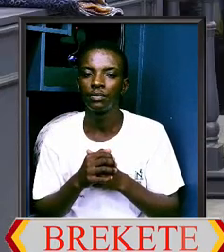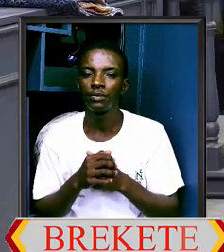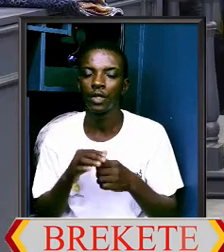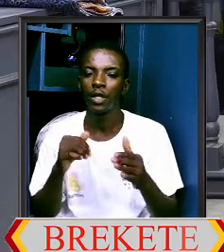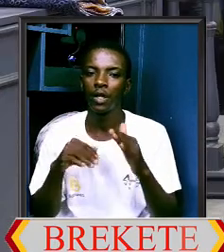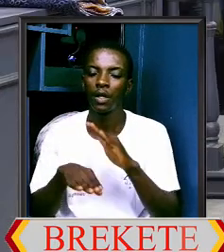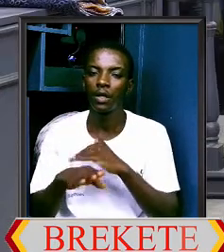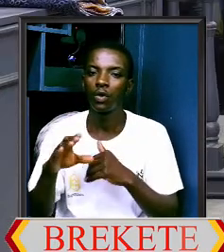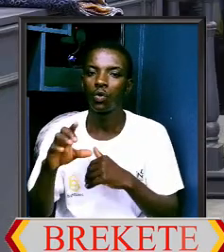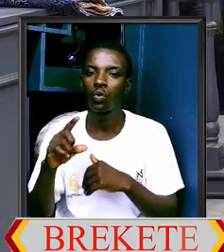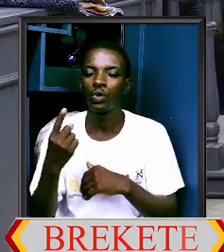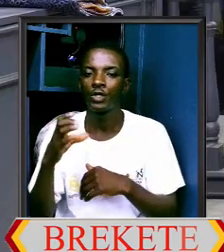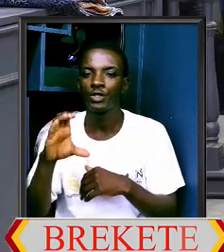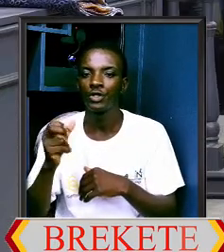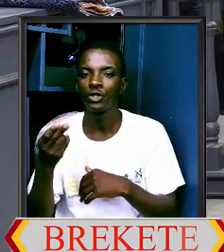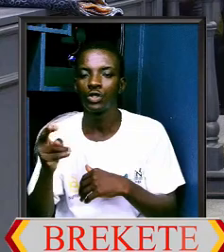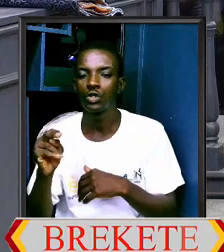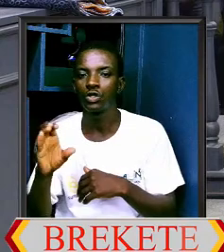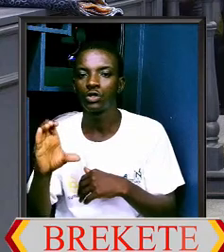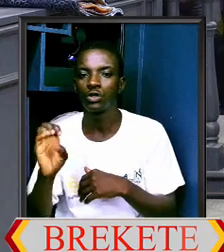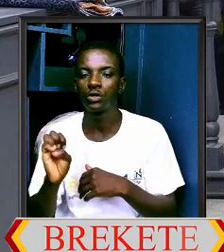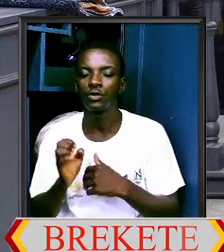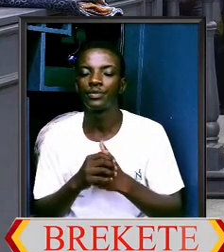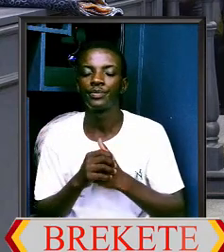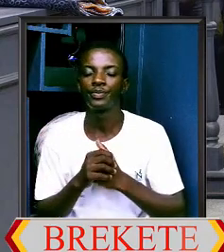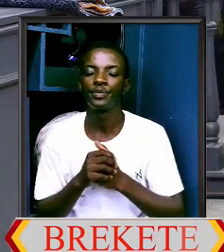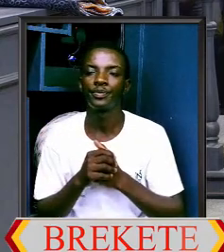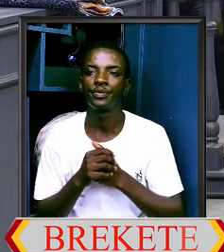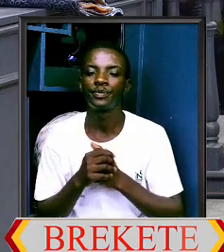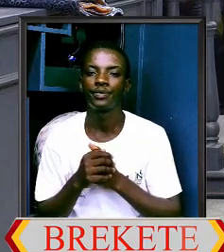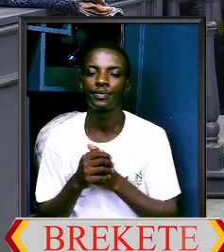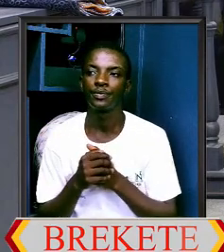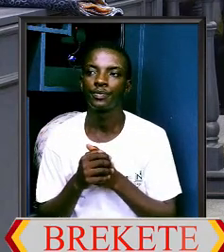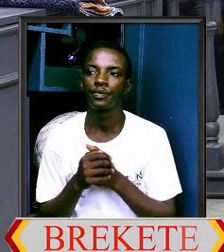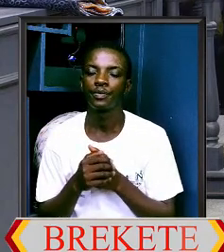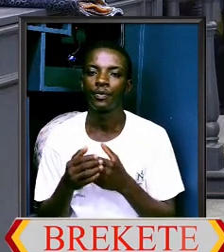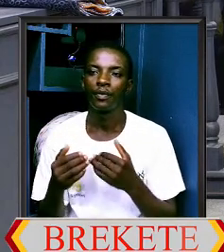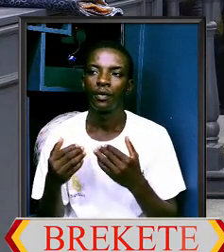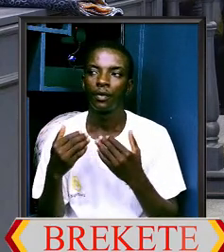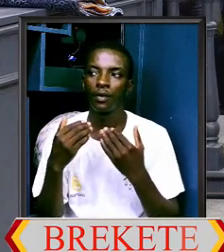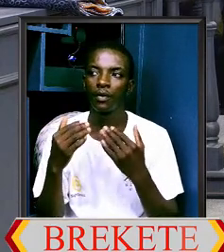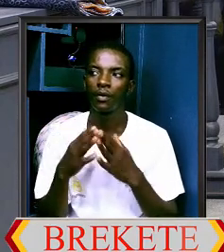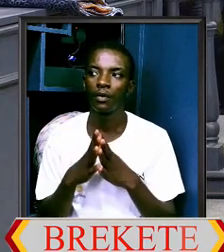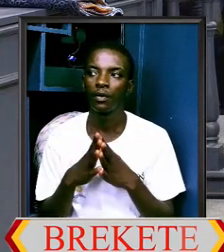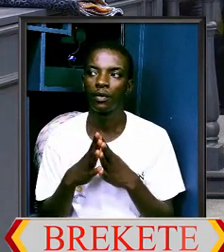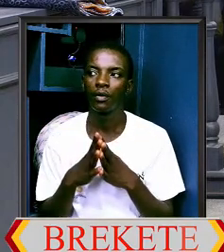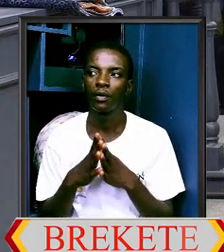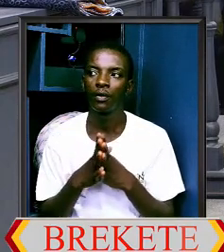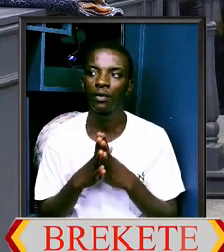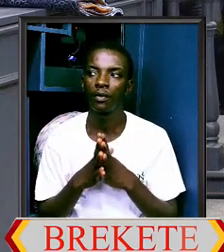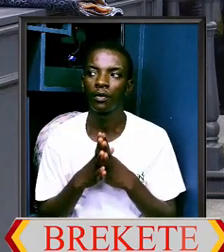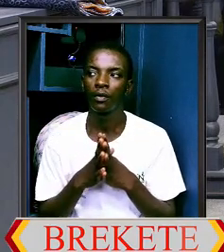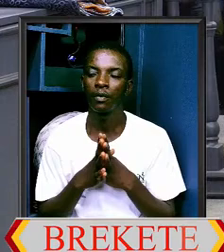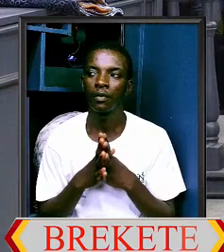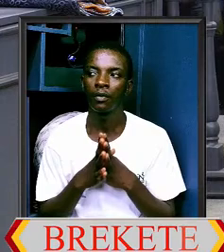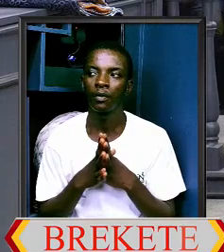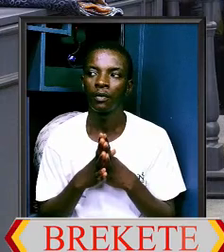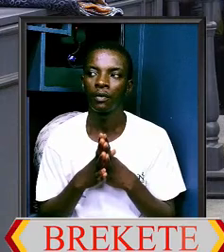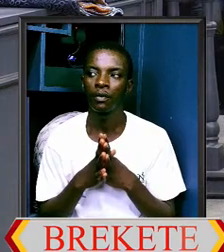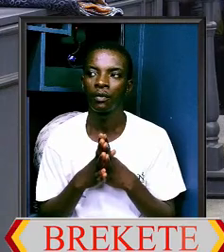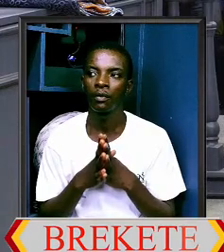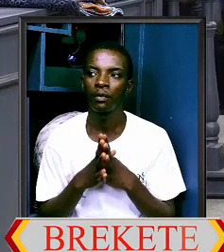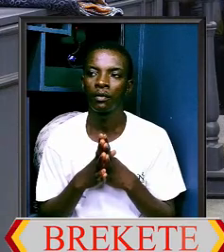beg. Make when I give her a chance, may she pass. Uh-huh. Thank you, sir. Thank you. Thank